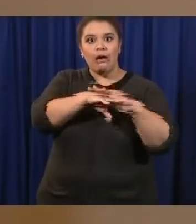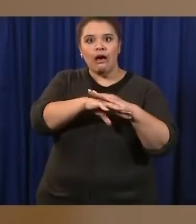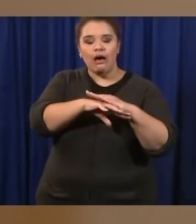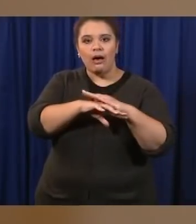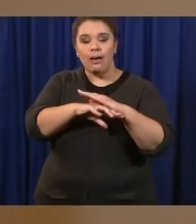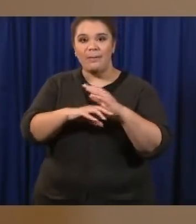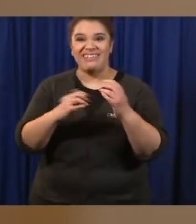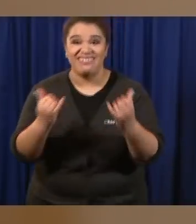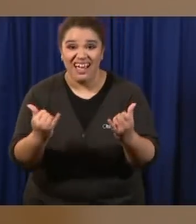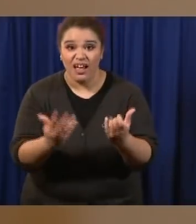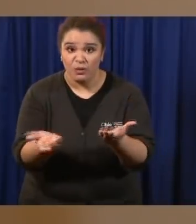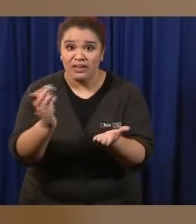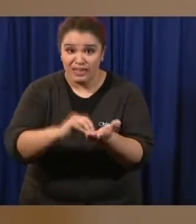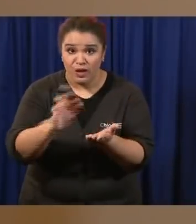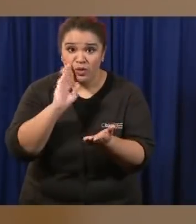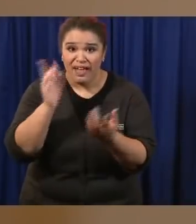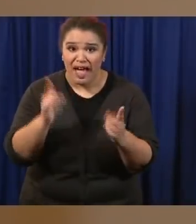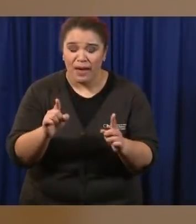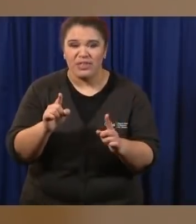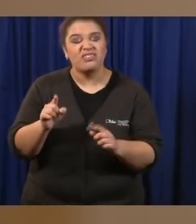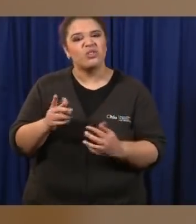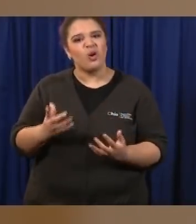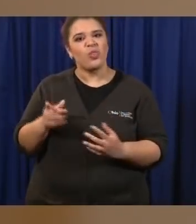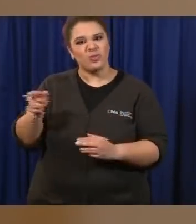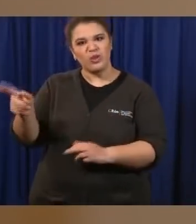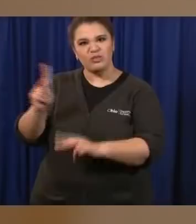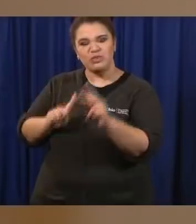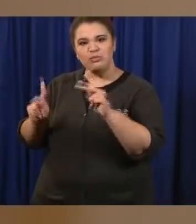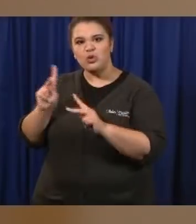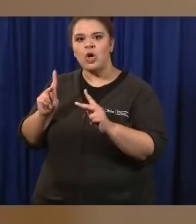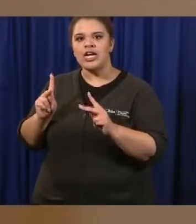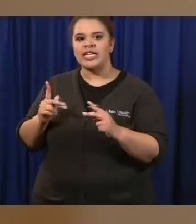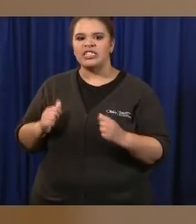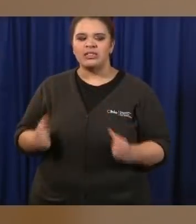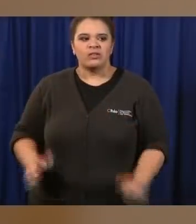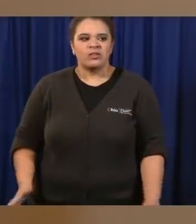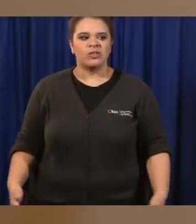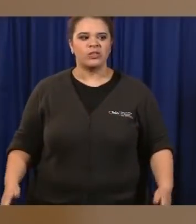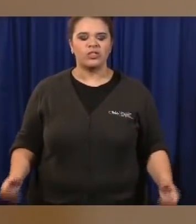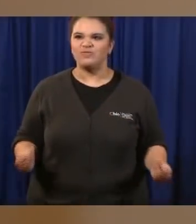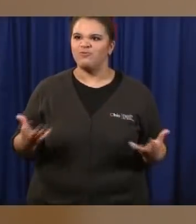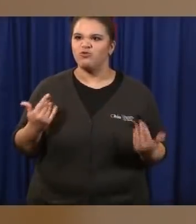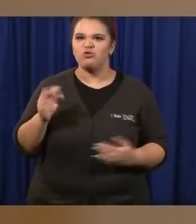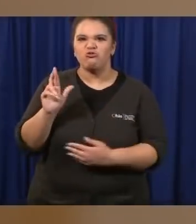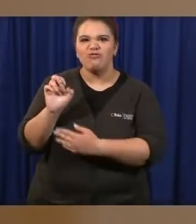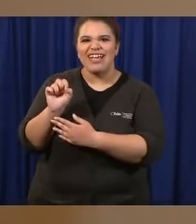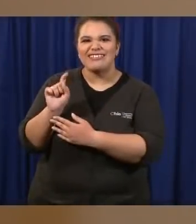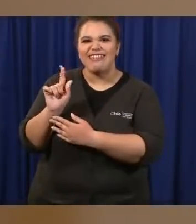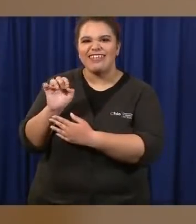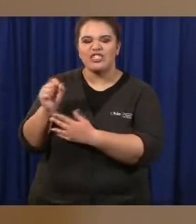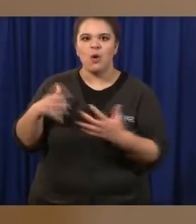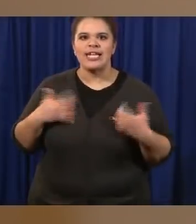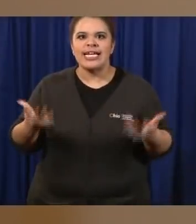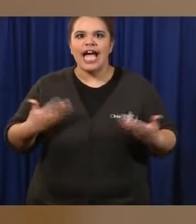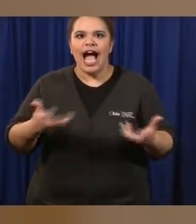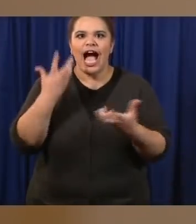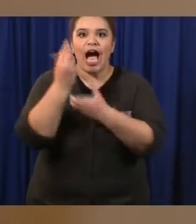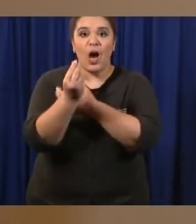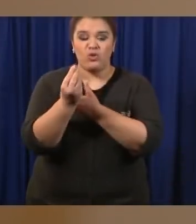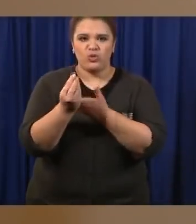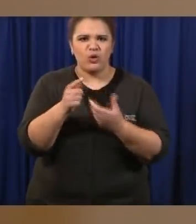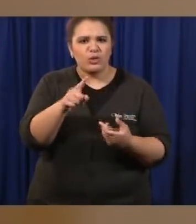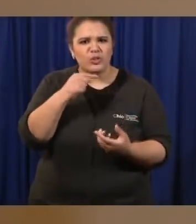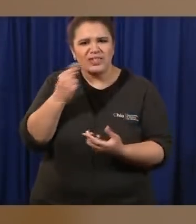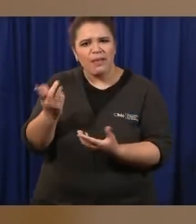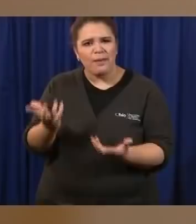restless? I know the restless feeling. I think all of us are experiencing that, and the warm weather definitely brings that